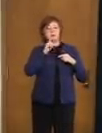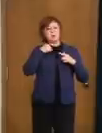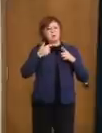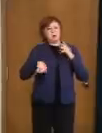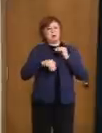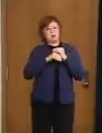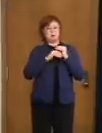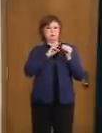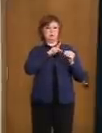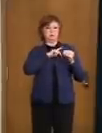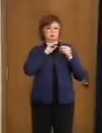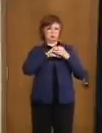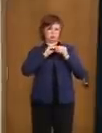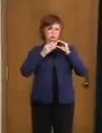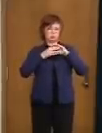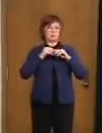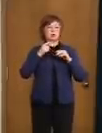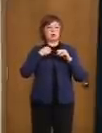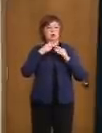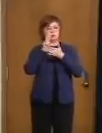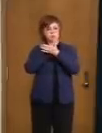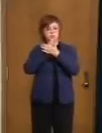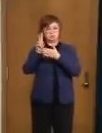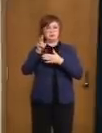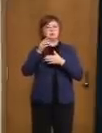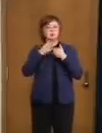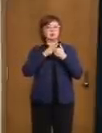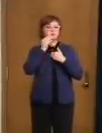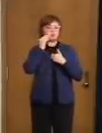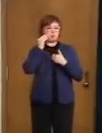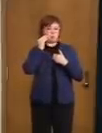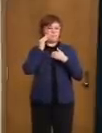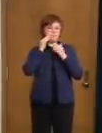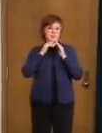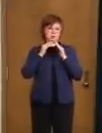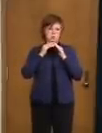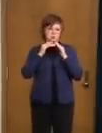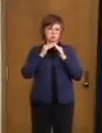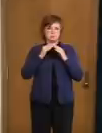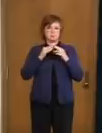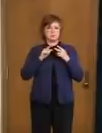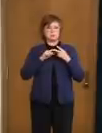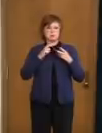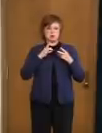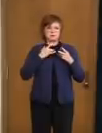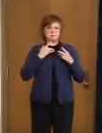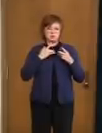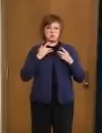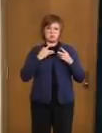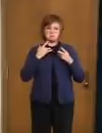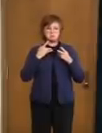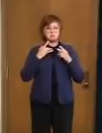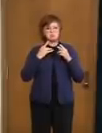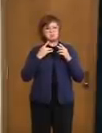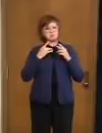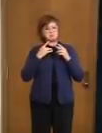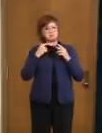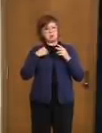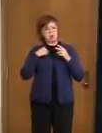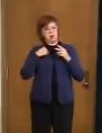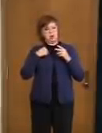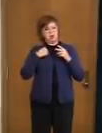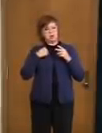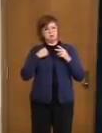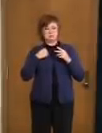community and talk to a number of people, and I think it's fair to say that all of us in this province are experiencing,